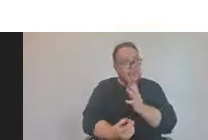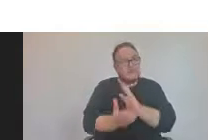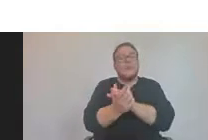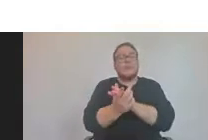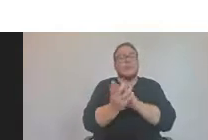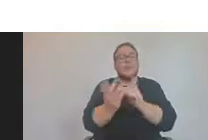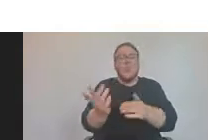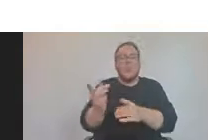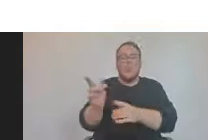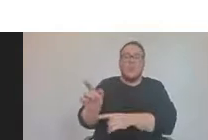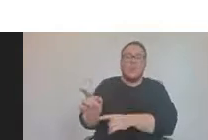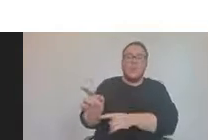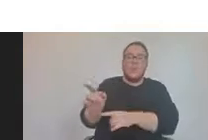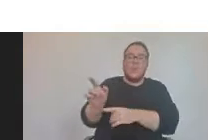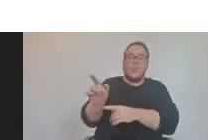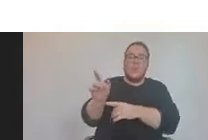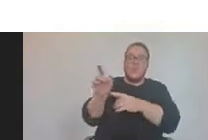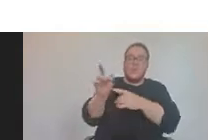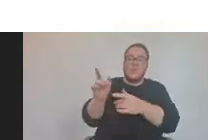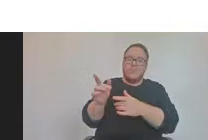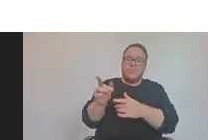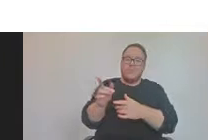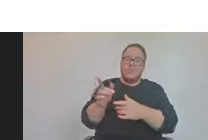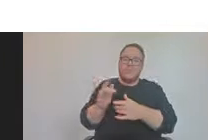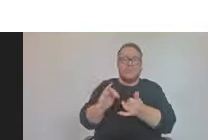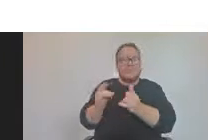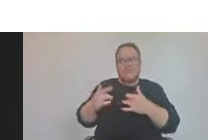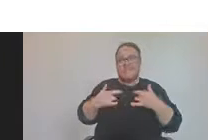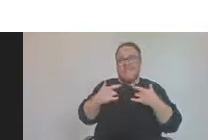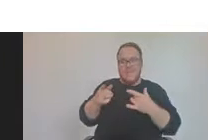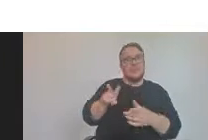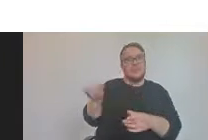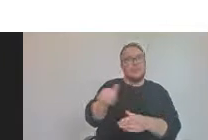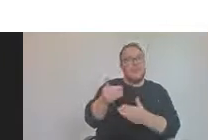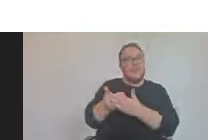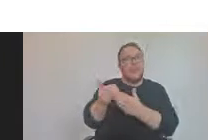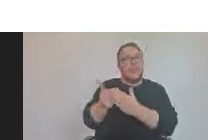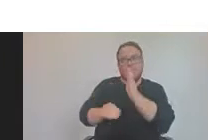to be a much higher priority. The NHS England were very keen that